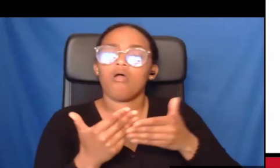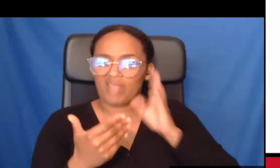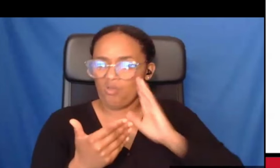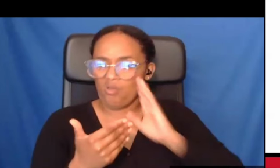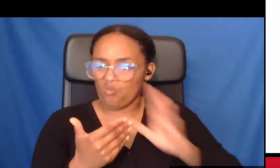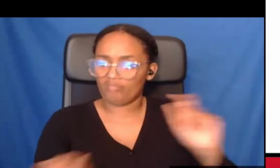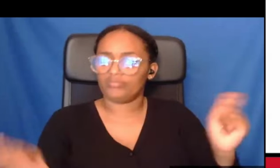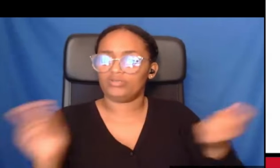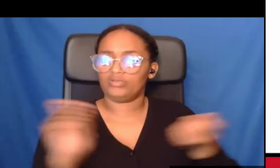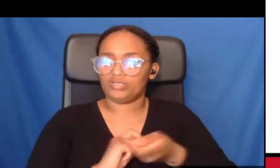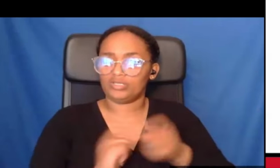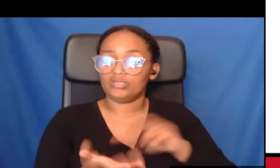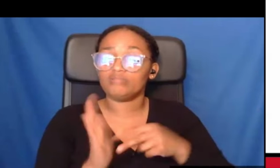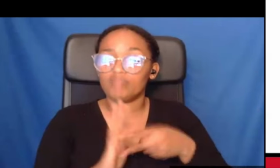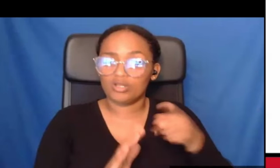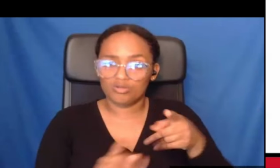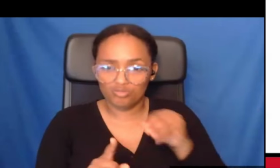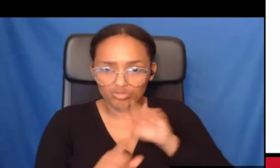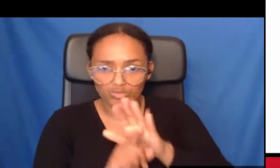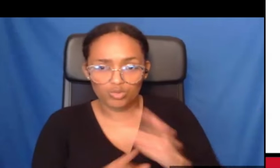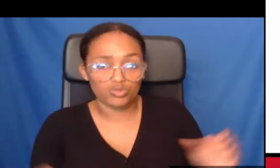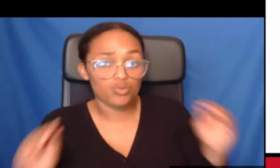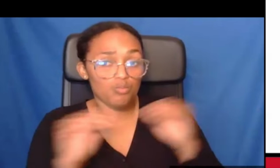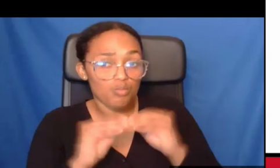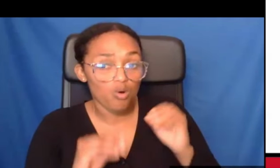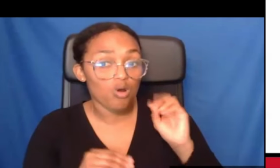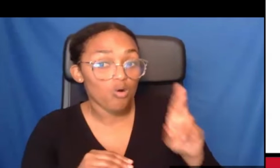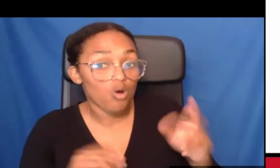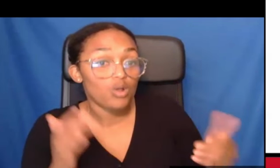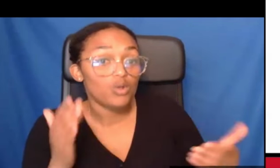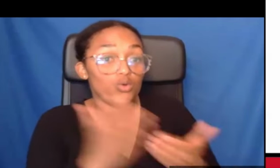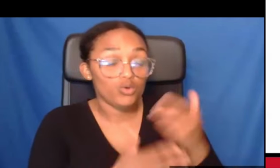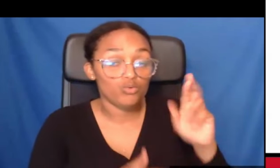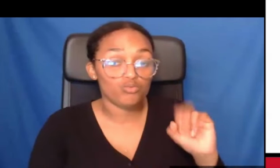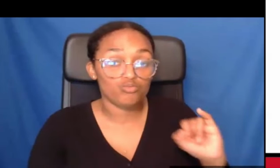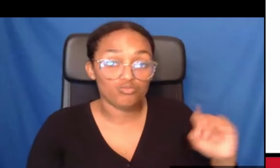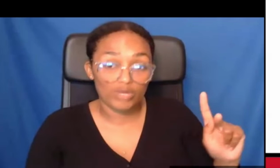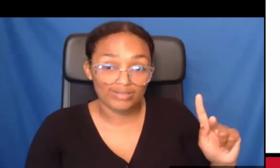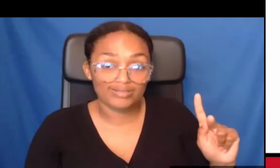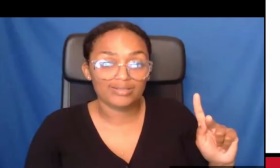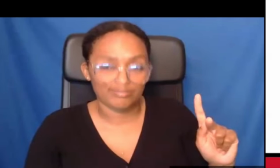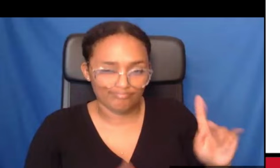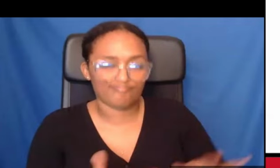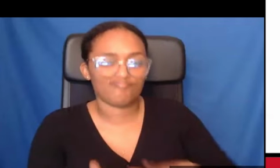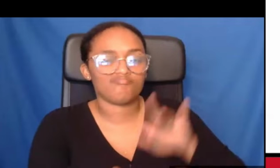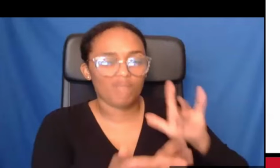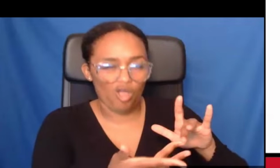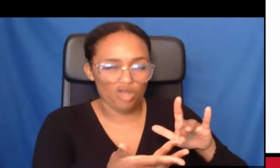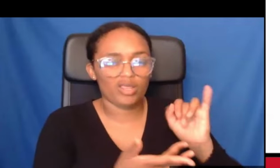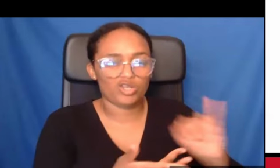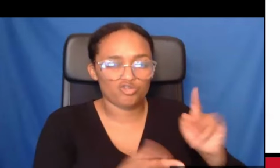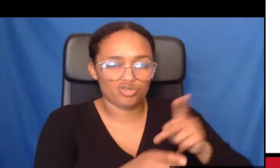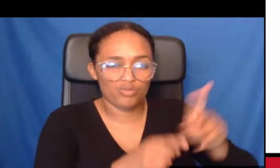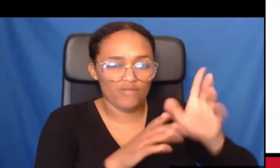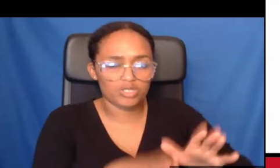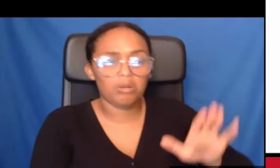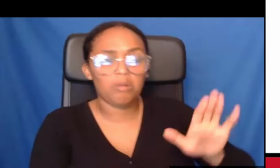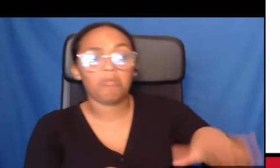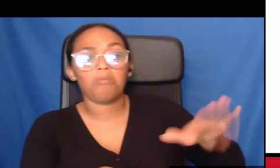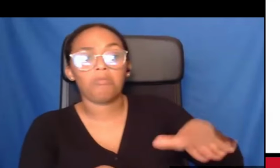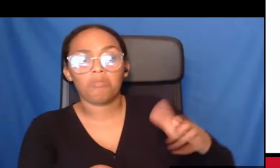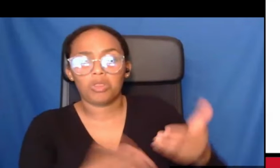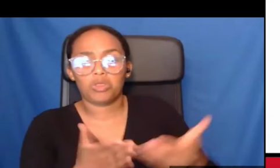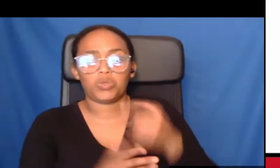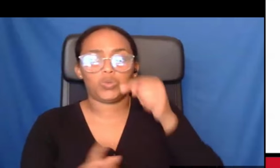you to more or new risk. Reach out to your insurance professional just to make sure that that risk